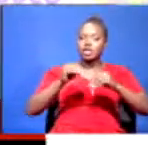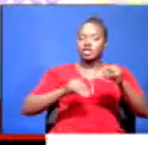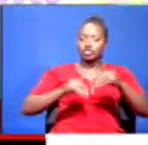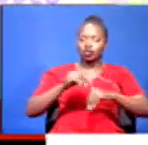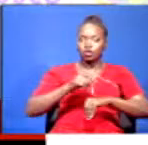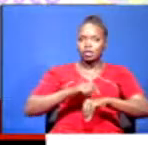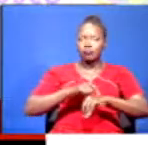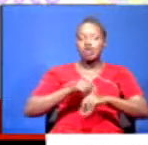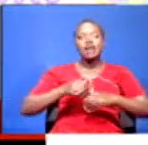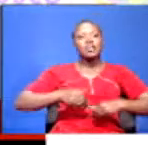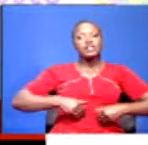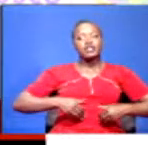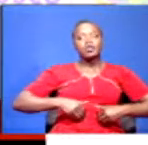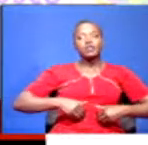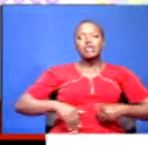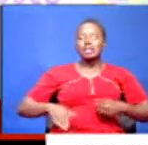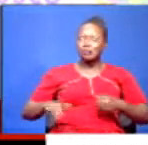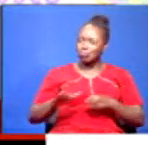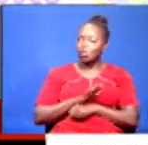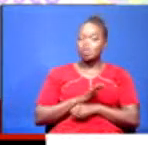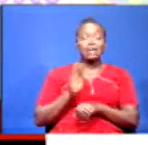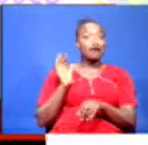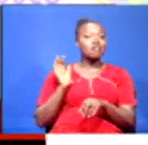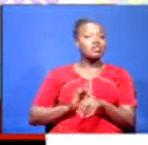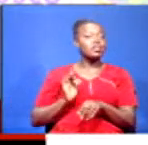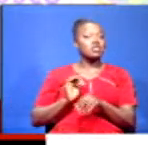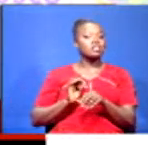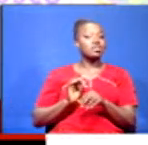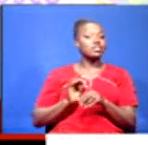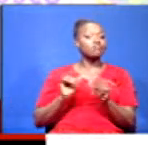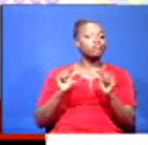youth are the most affected by